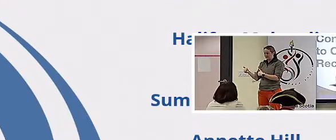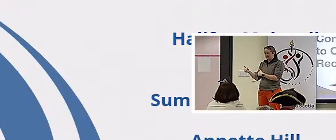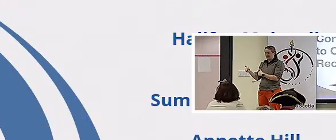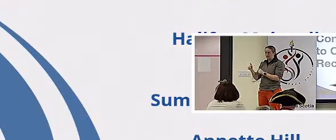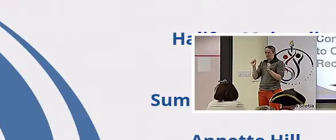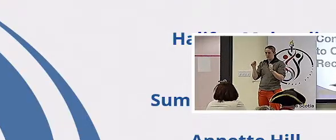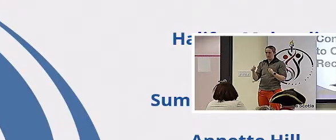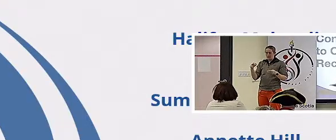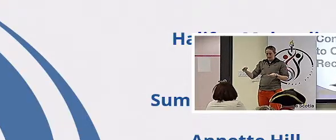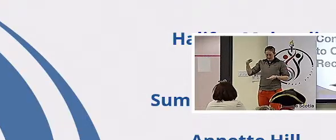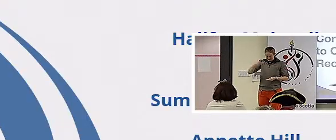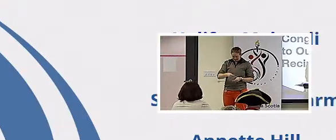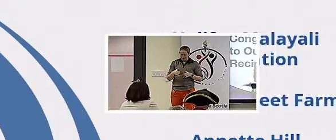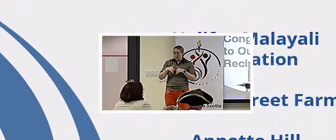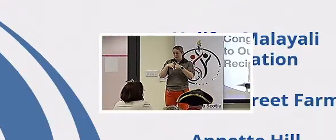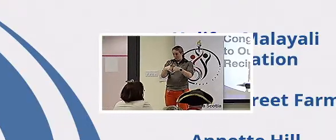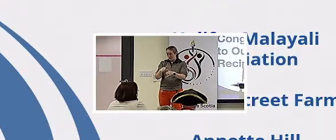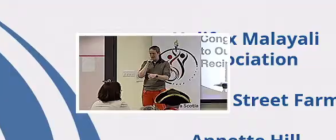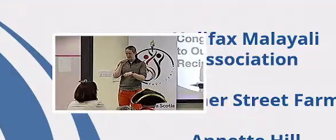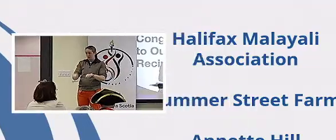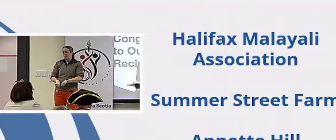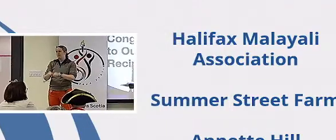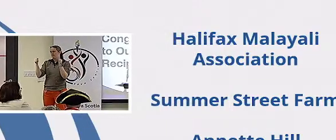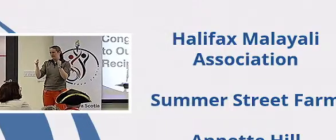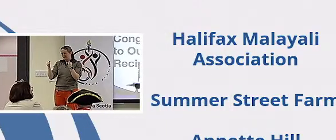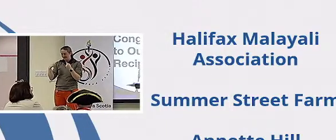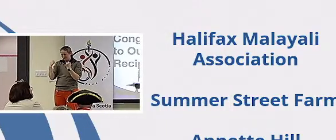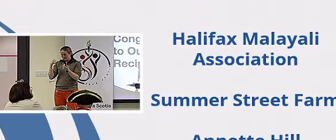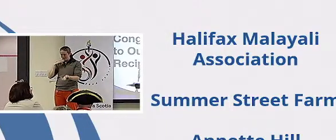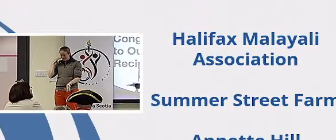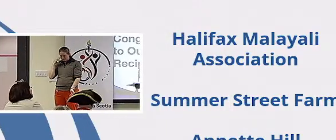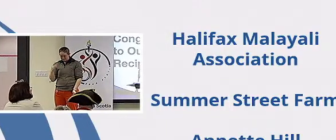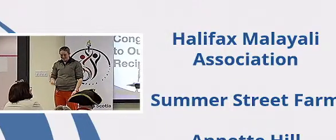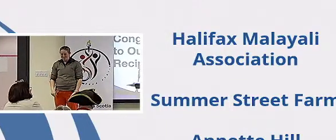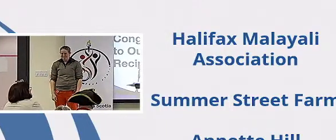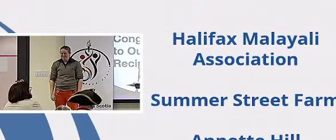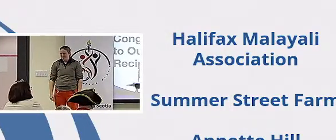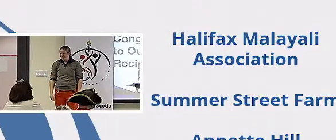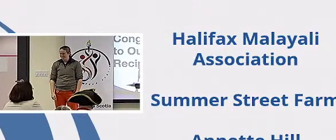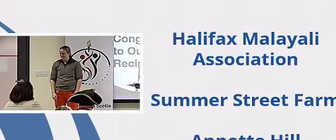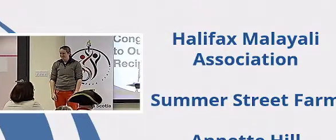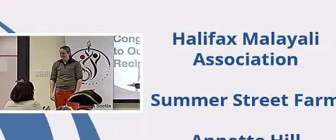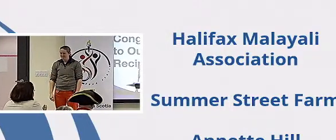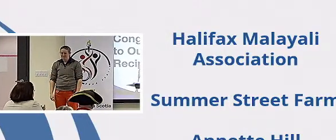way home. So I'll bring those around. Thank you.